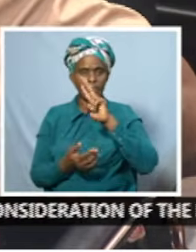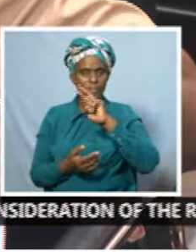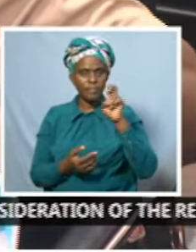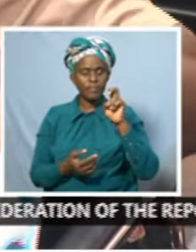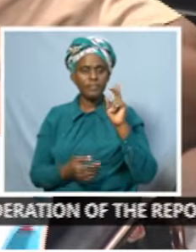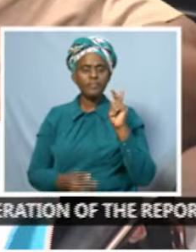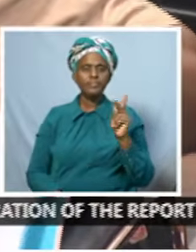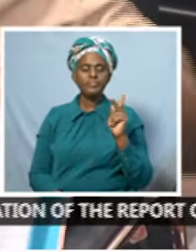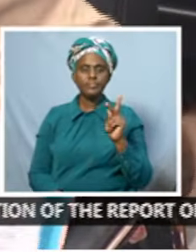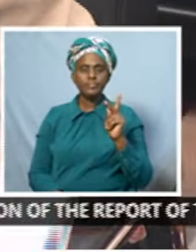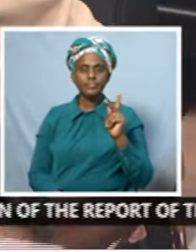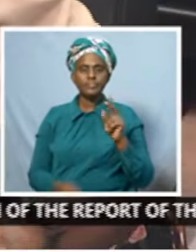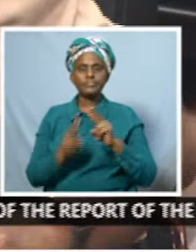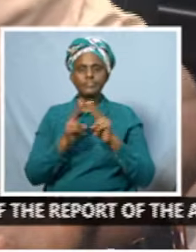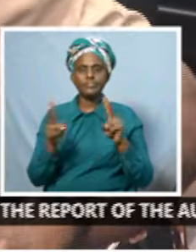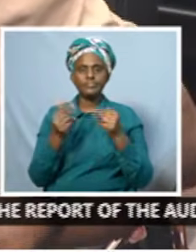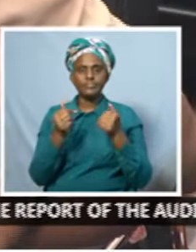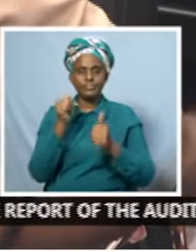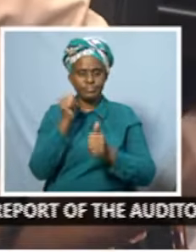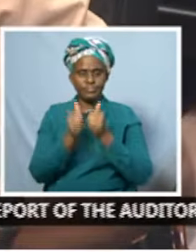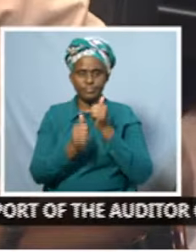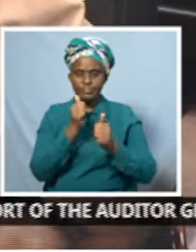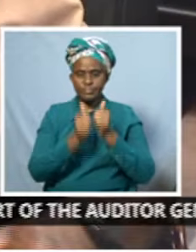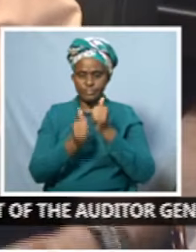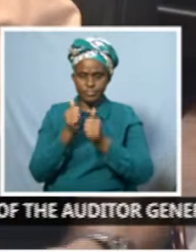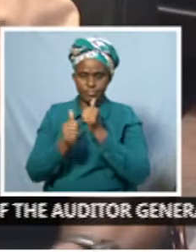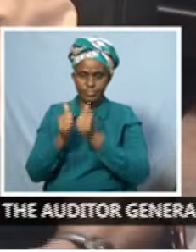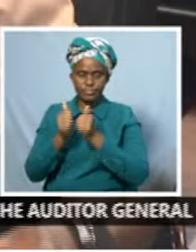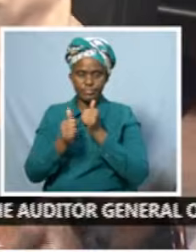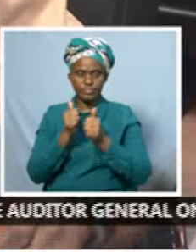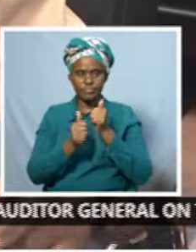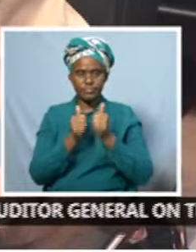552,200 kwacha. So, which